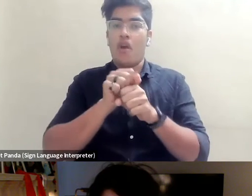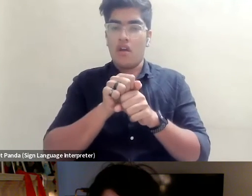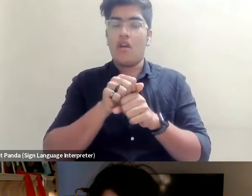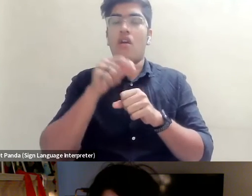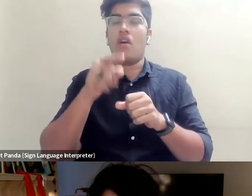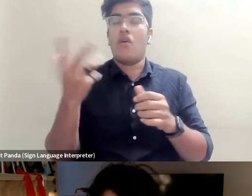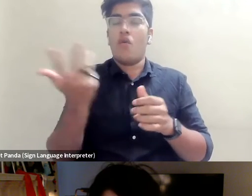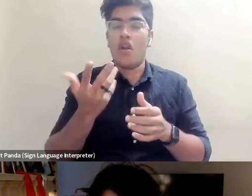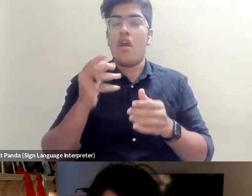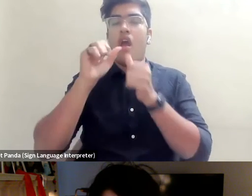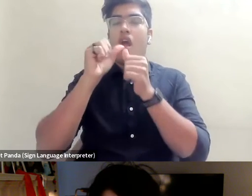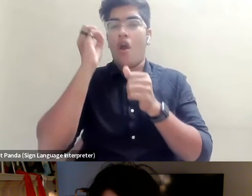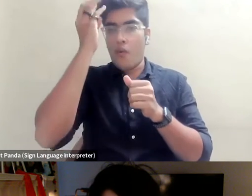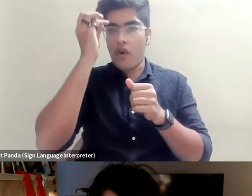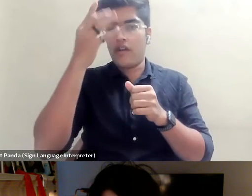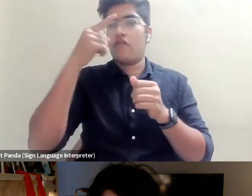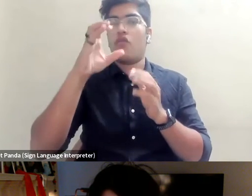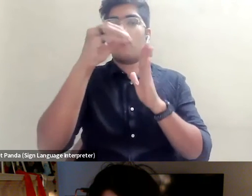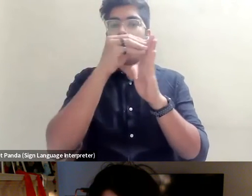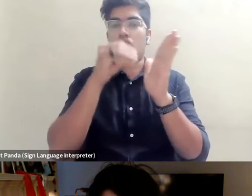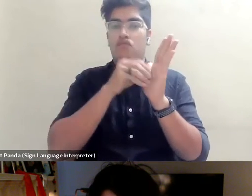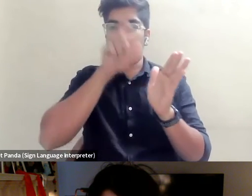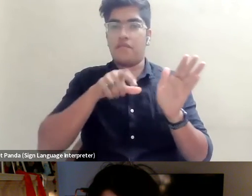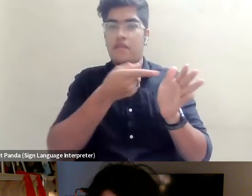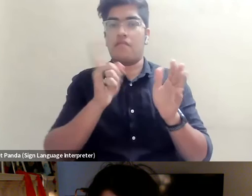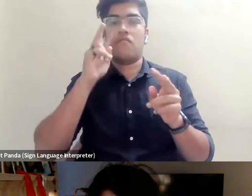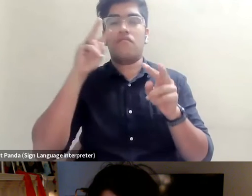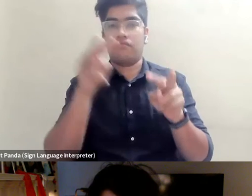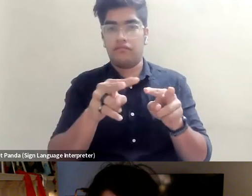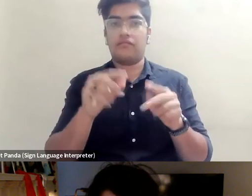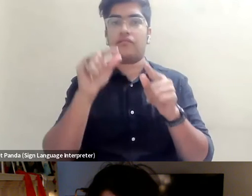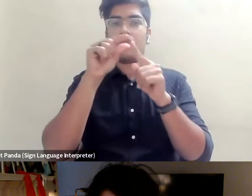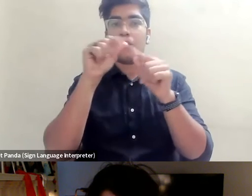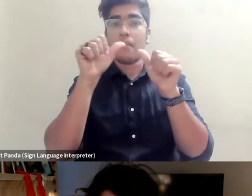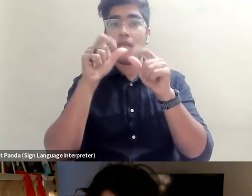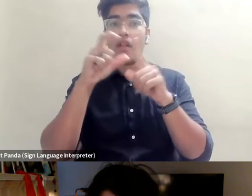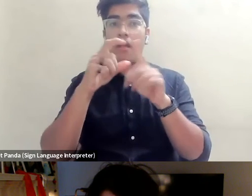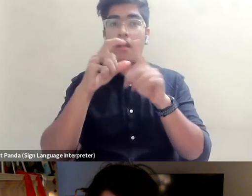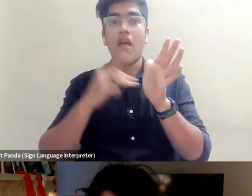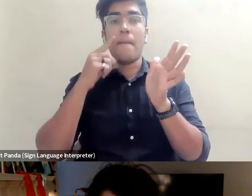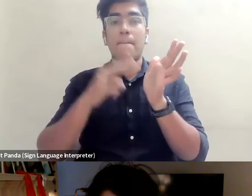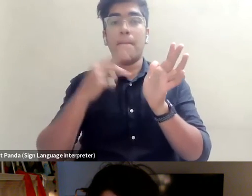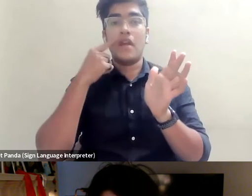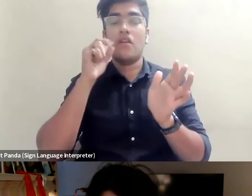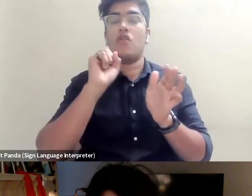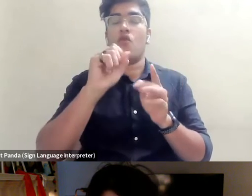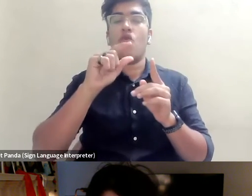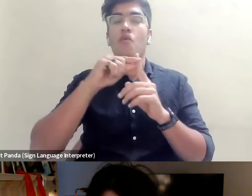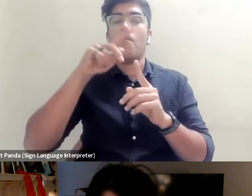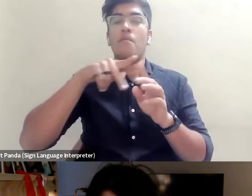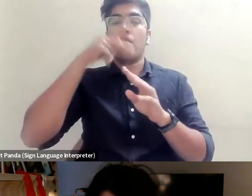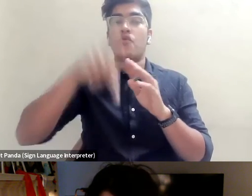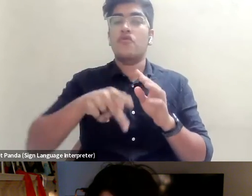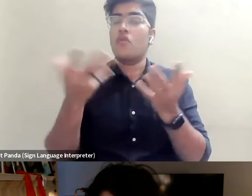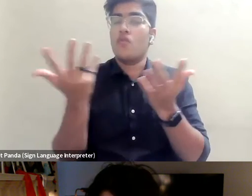on the Constitution. Padmini's project is on foreigners' tribunals in Assam. So Rahela and Padmini